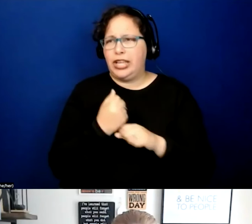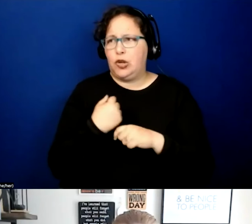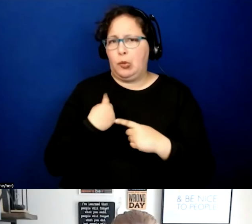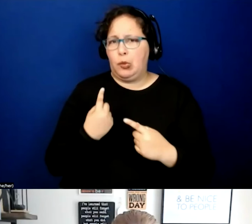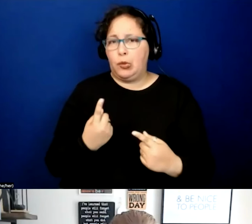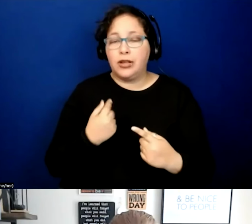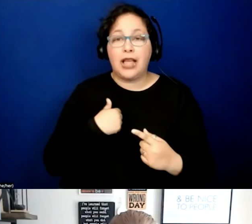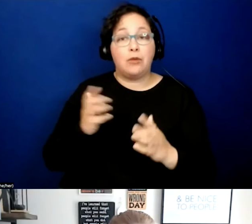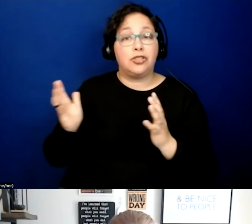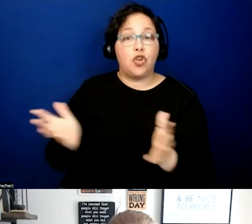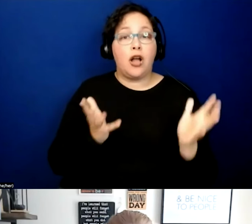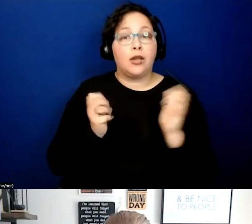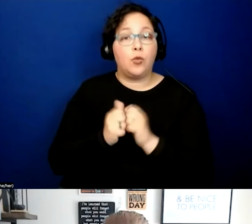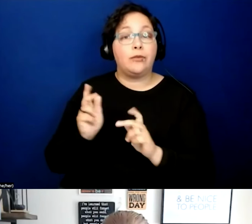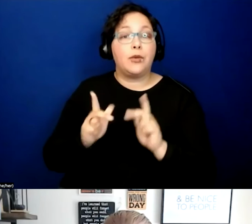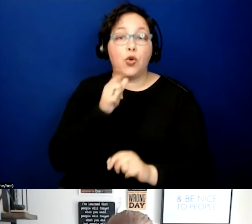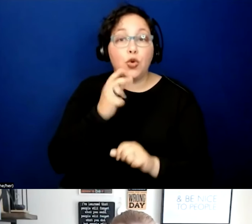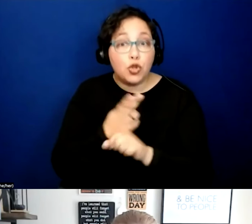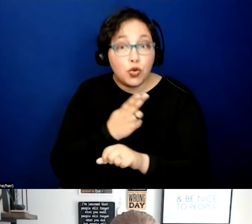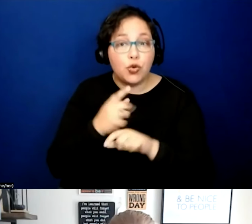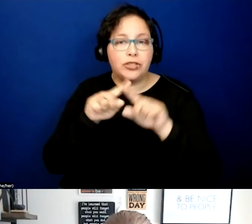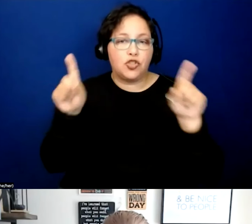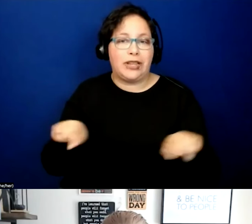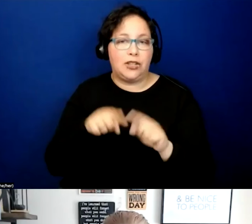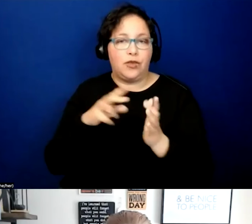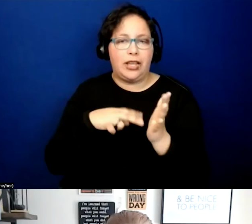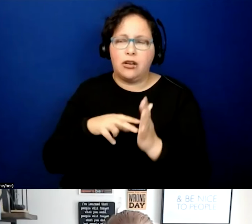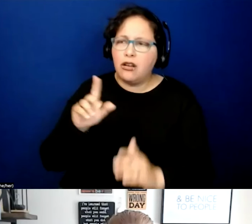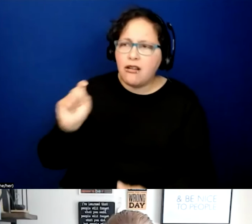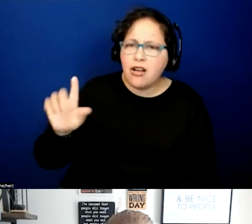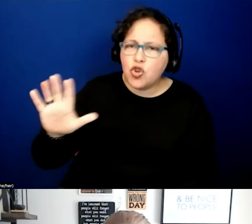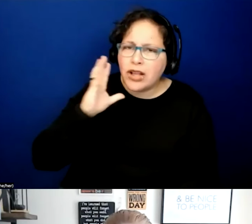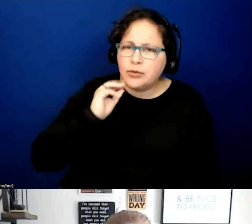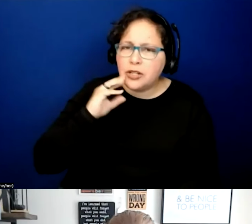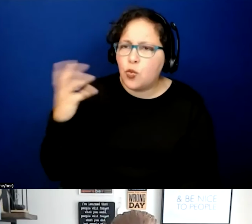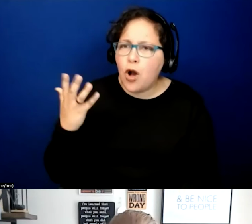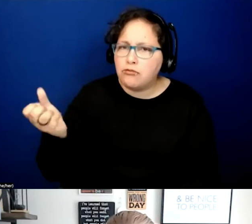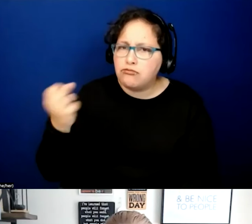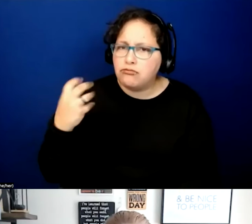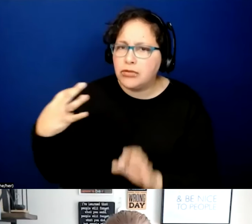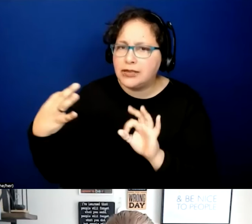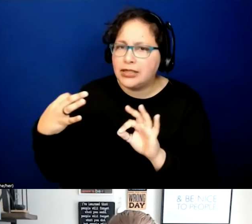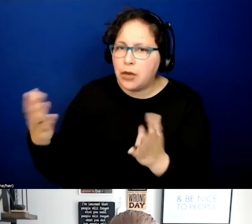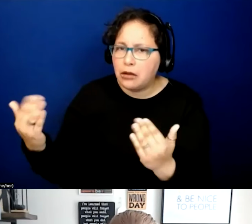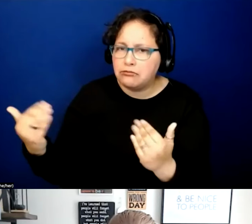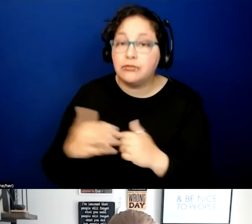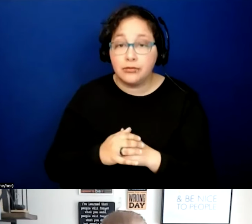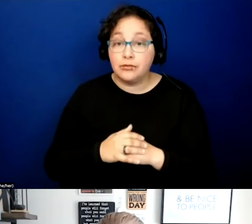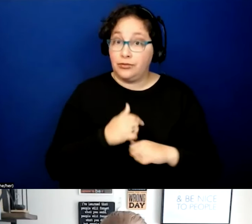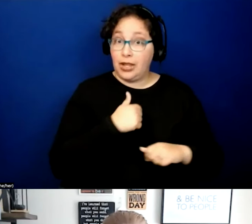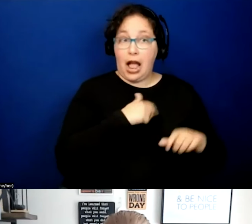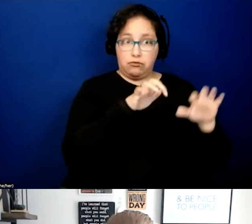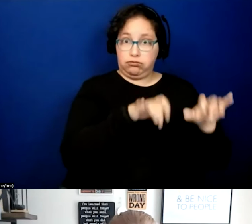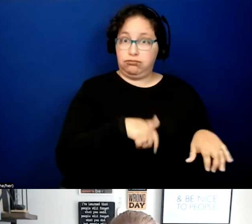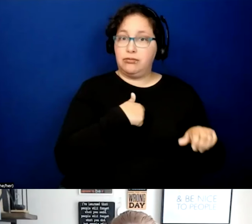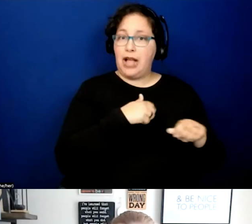screen reader users. Tell me what this is like for you. I build something and, I'll ask a